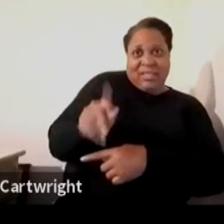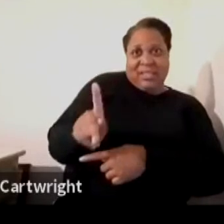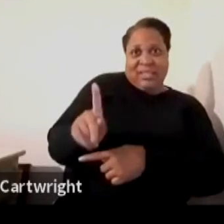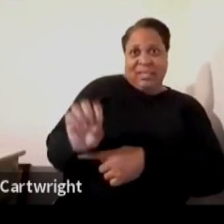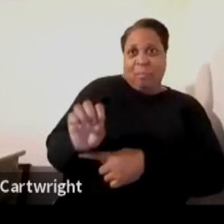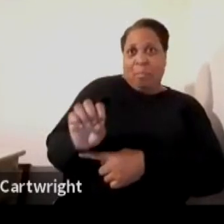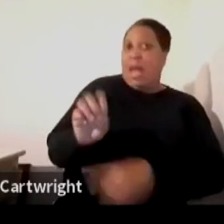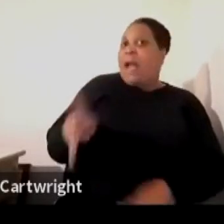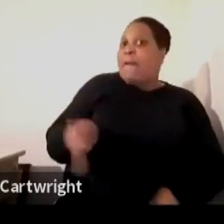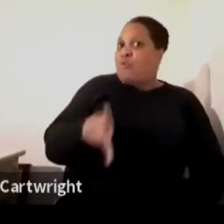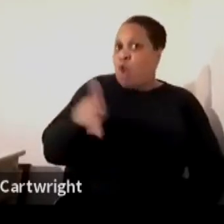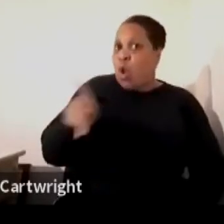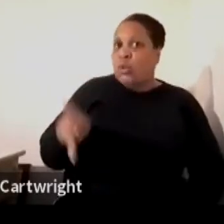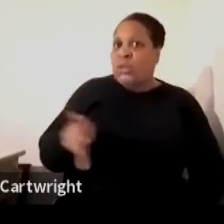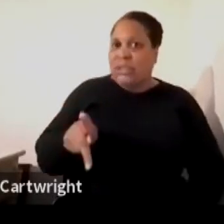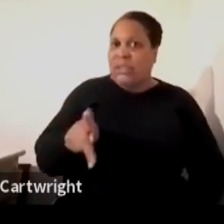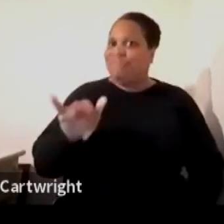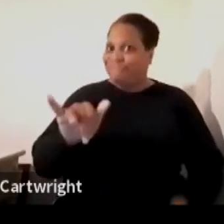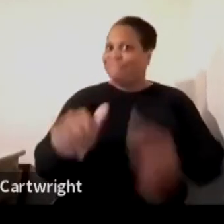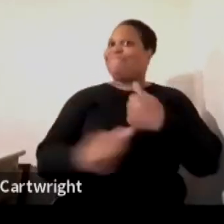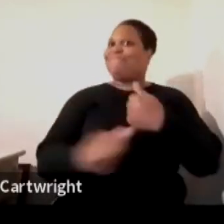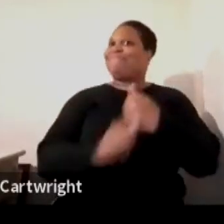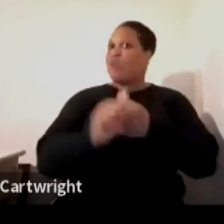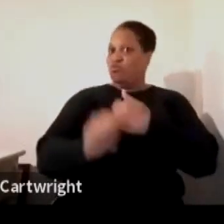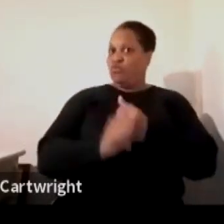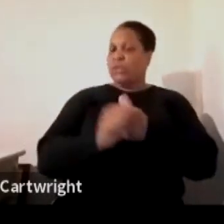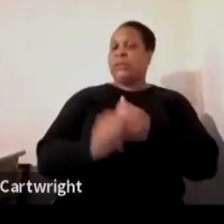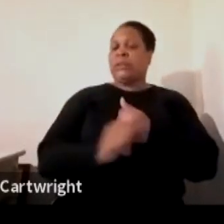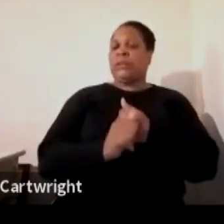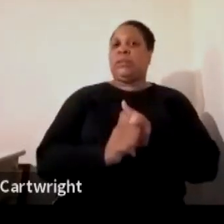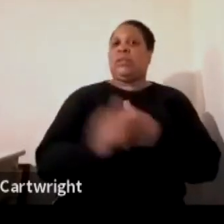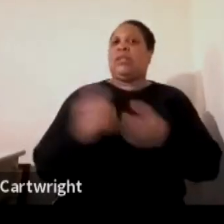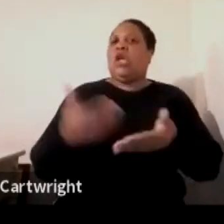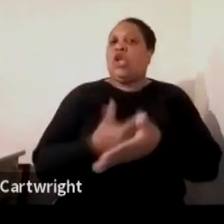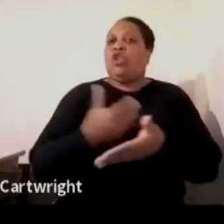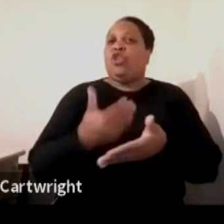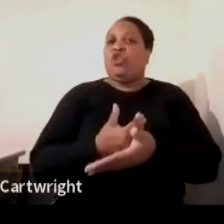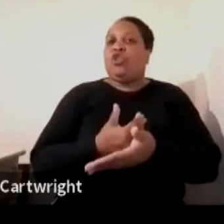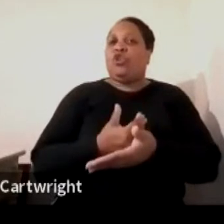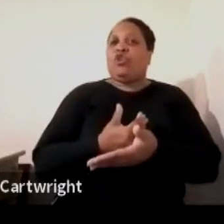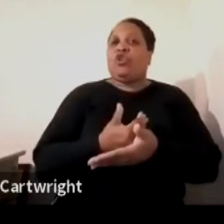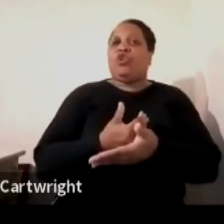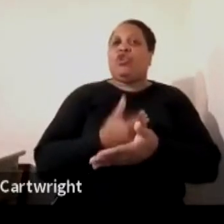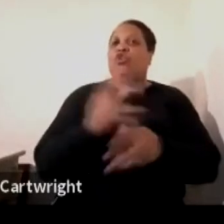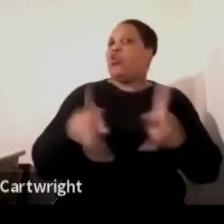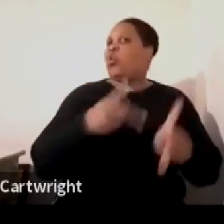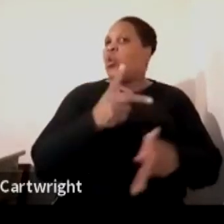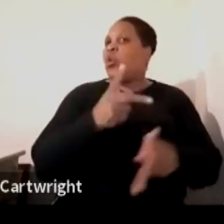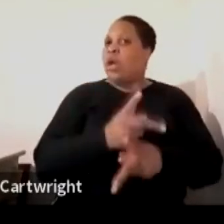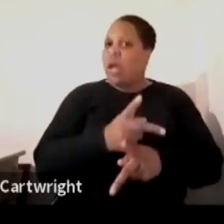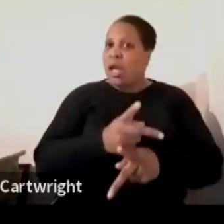will potentially be at risk. I know for the newest Brazilian strain, there is a particular mutation that